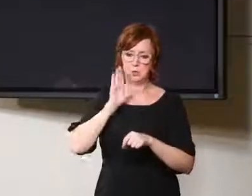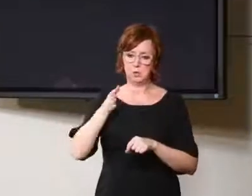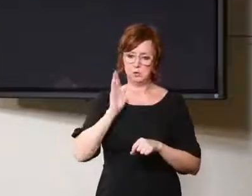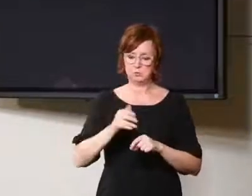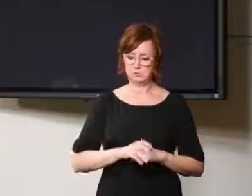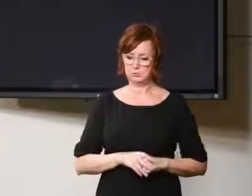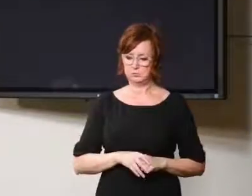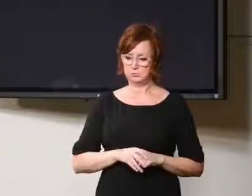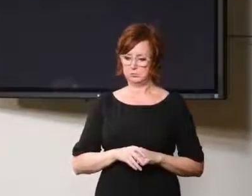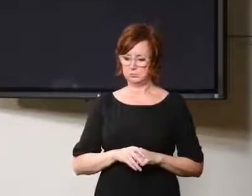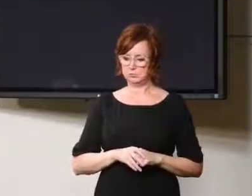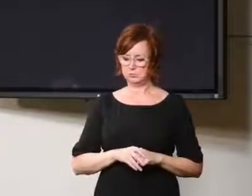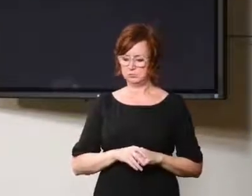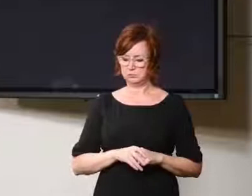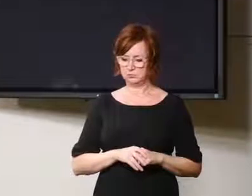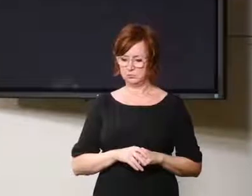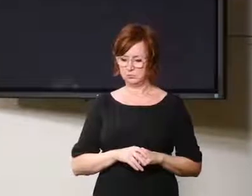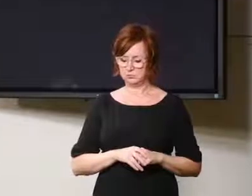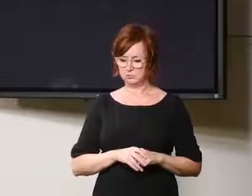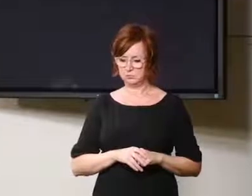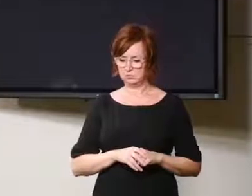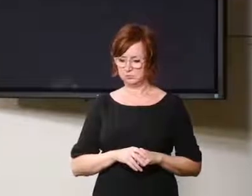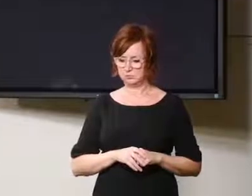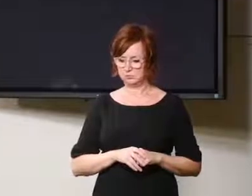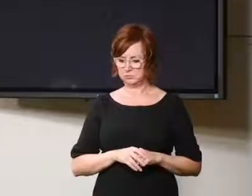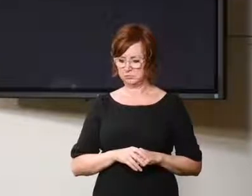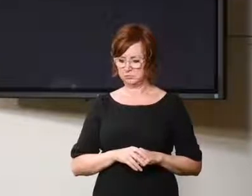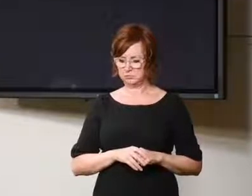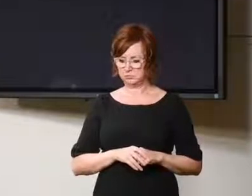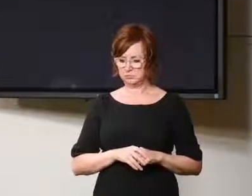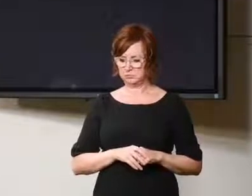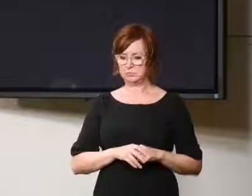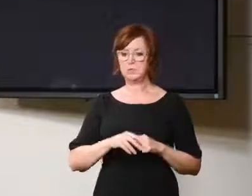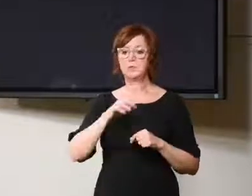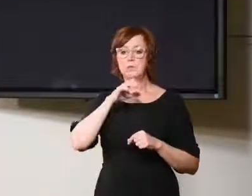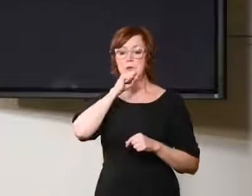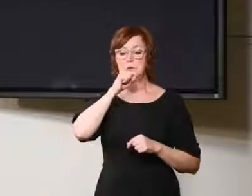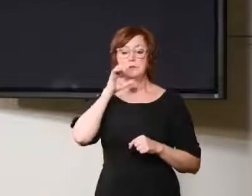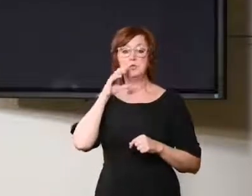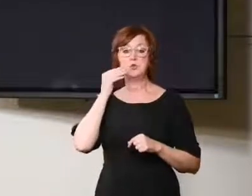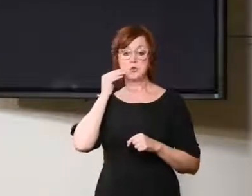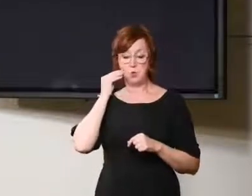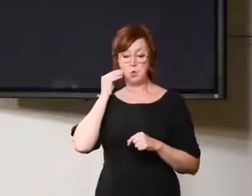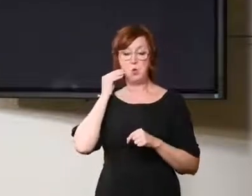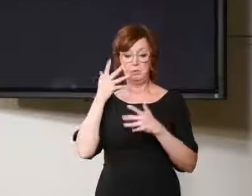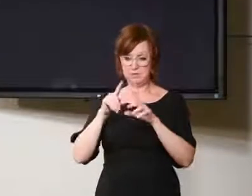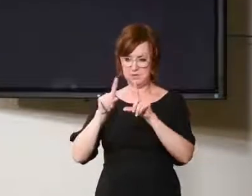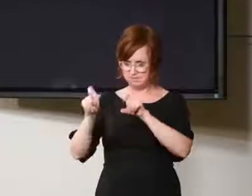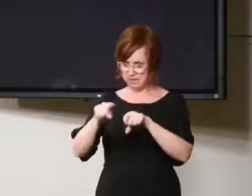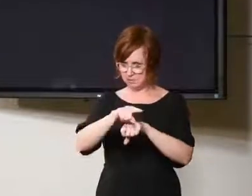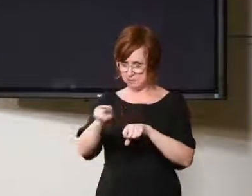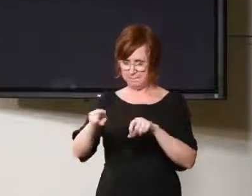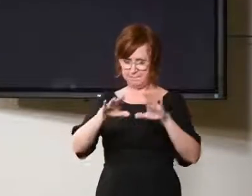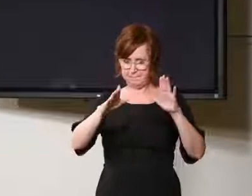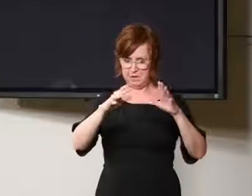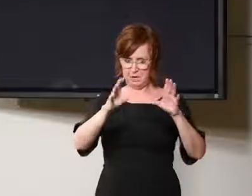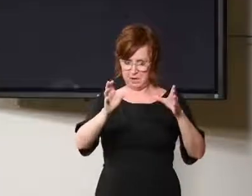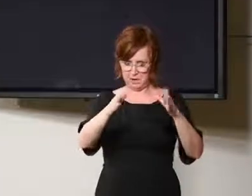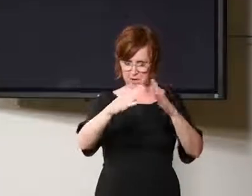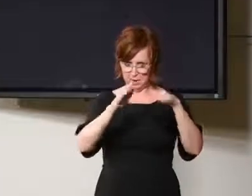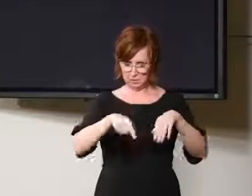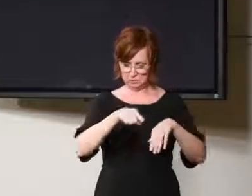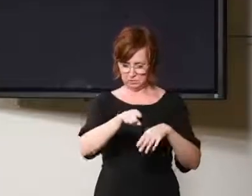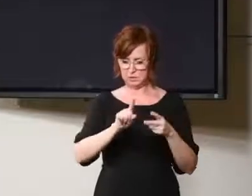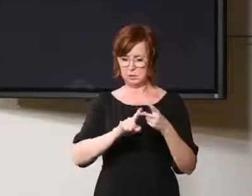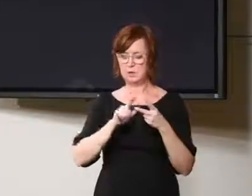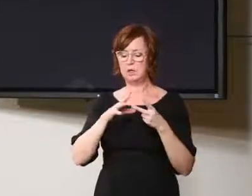in outbreaks in long-term care facilities, in all inpatients where there's respiratory symptoms and another cause is not found. So that has